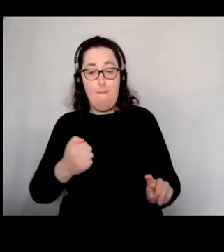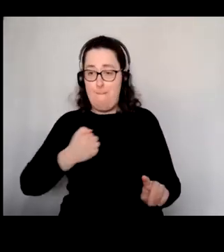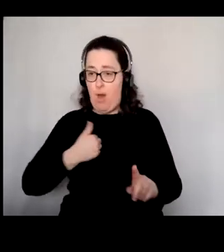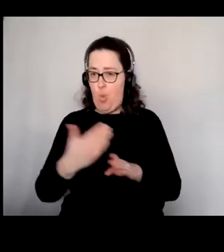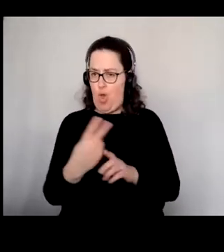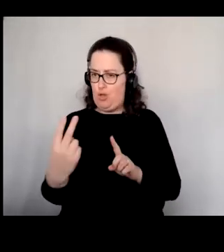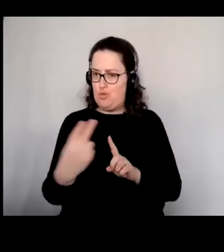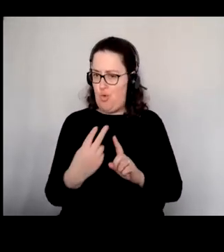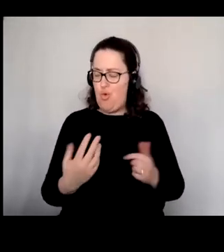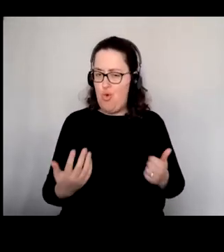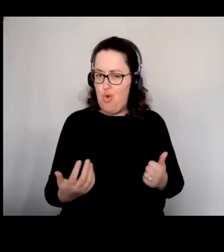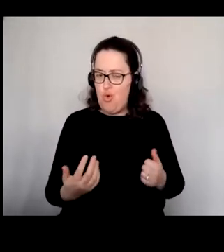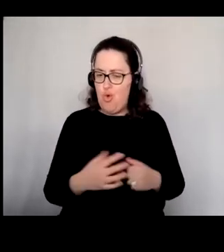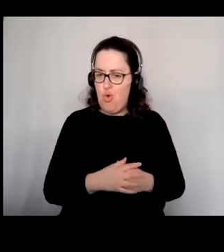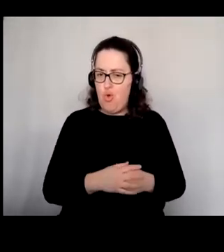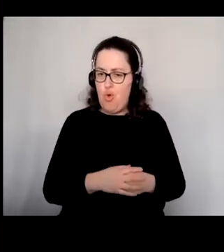saw my work,